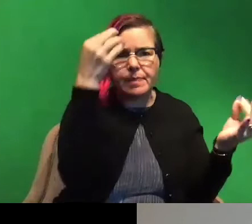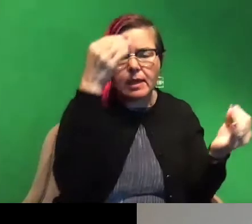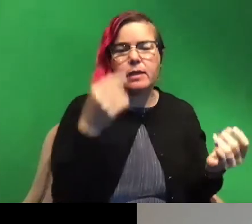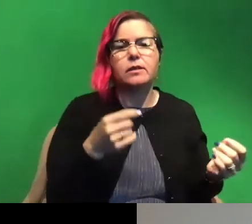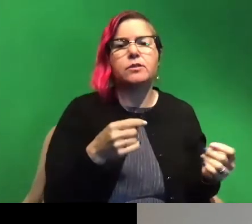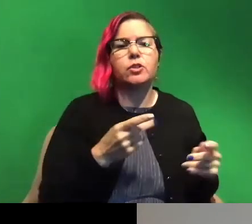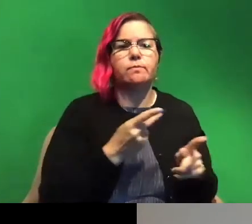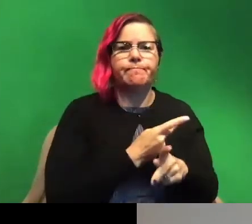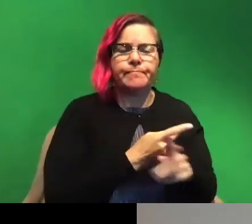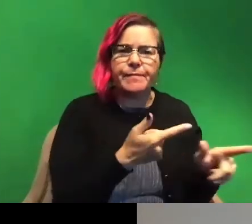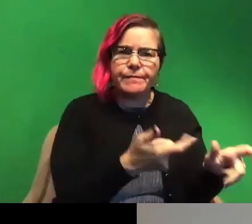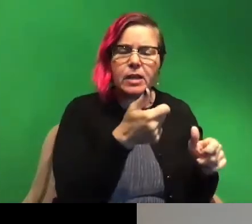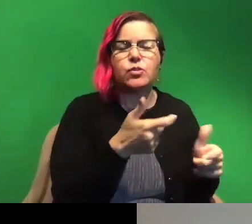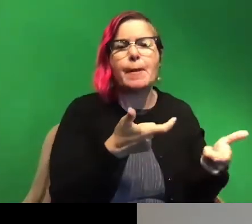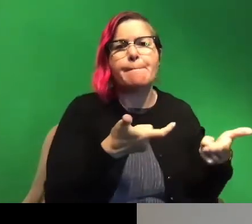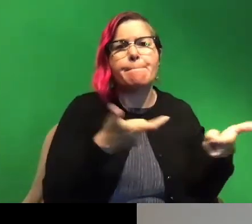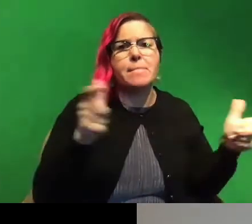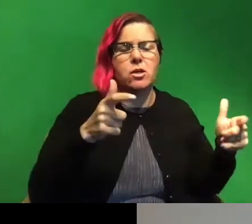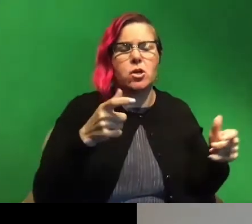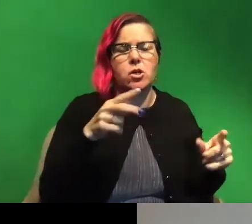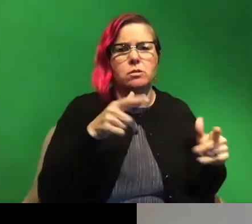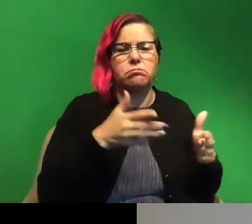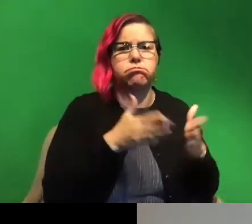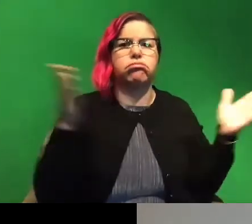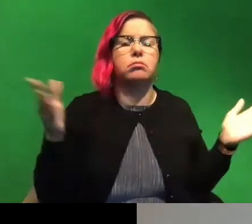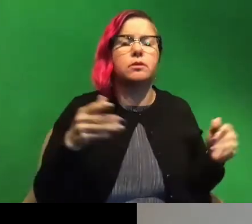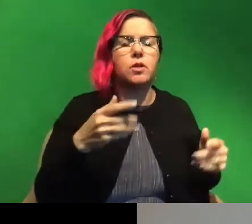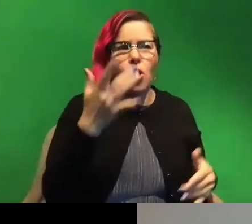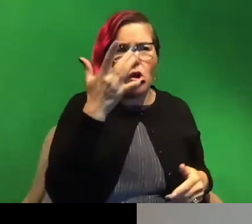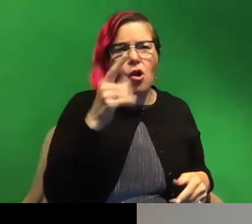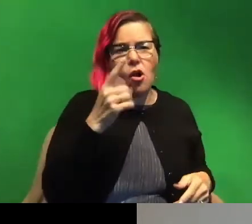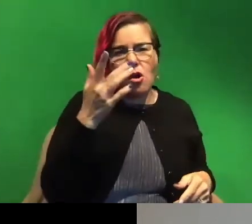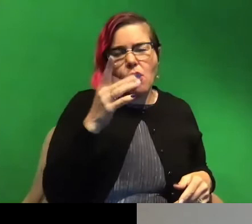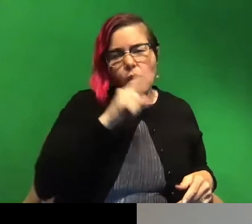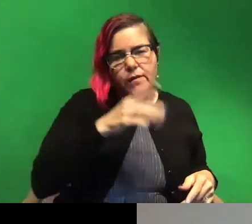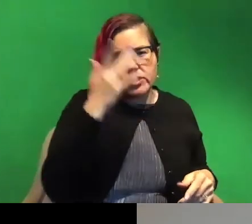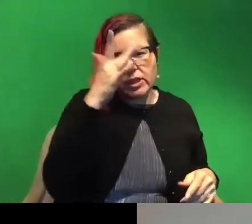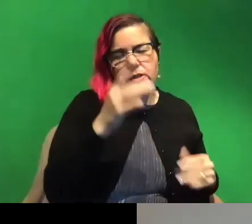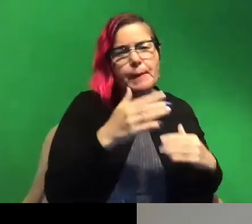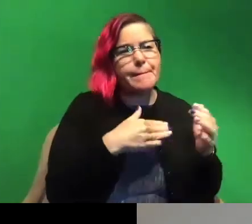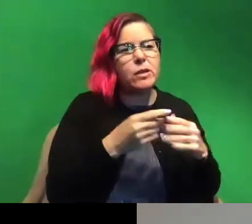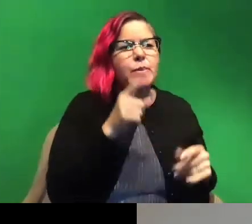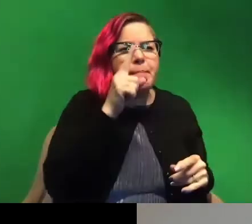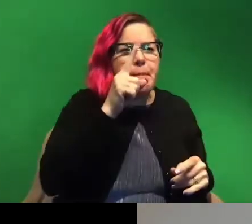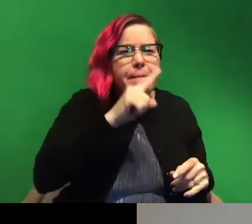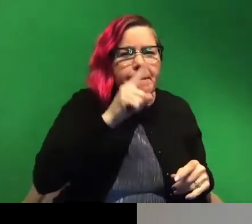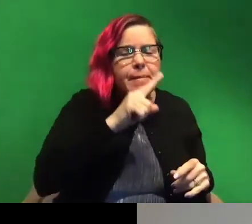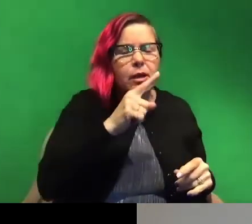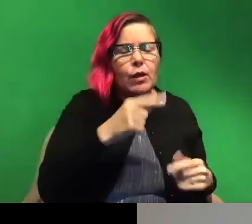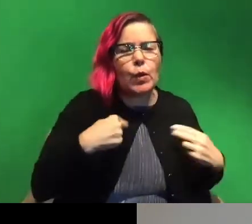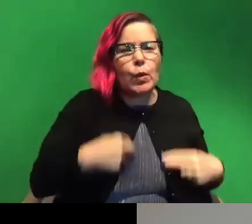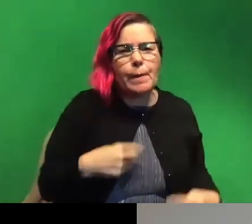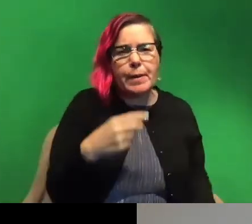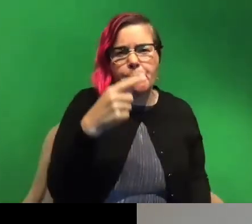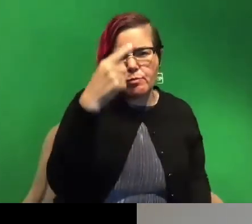things faster or at a larger scale. So artificial intelligence is something that's built to somewhat mimic the human brain and the capabilities to maybe